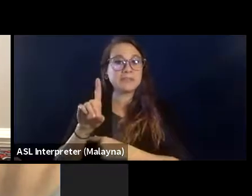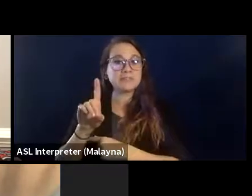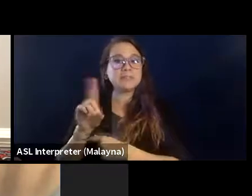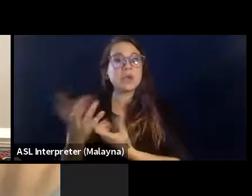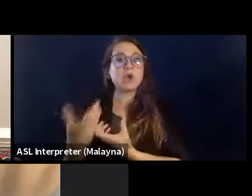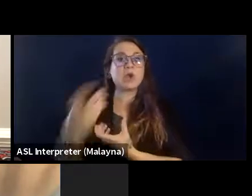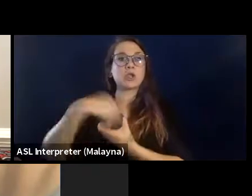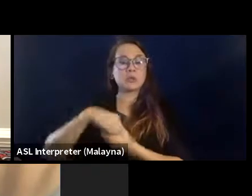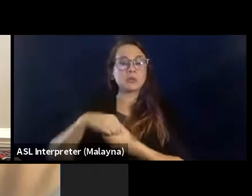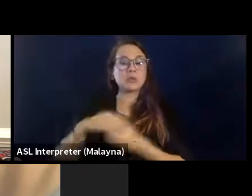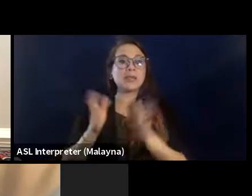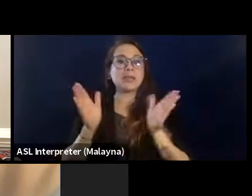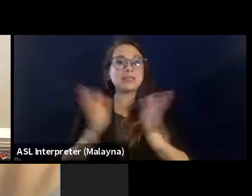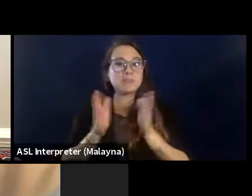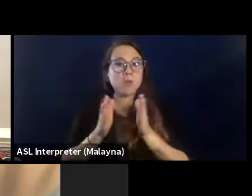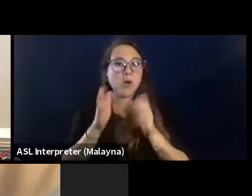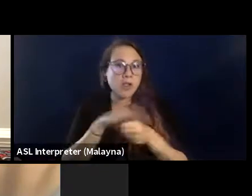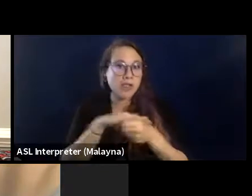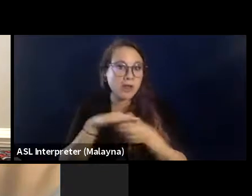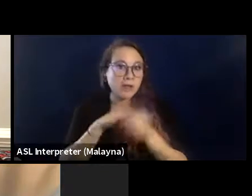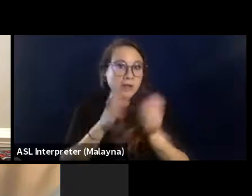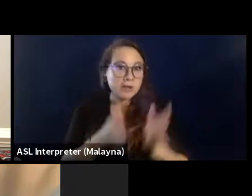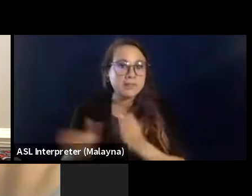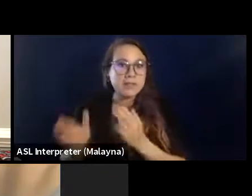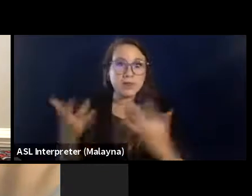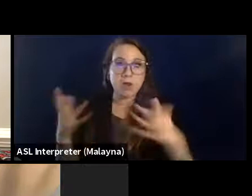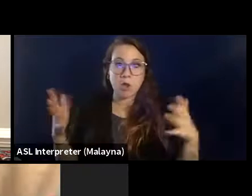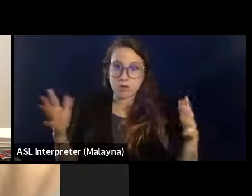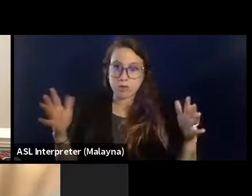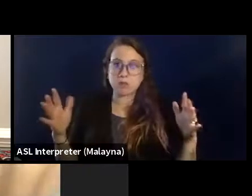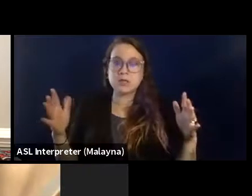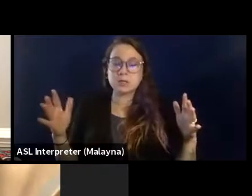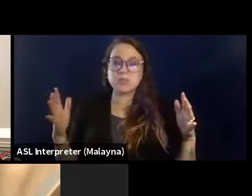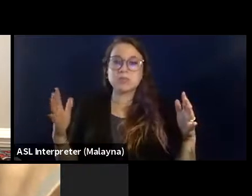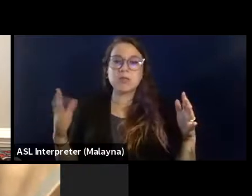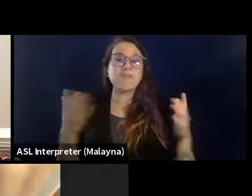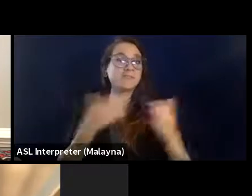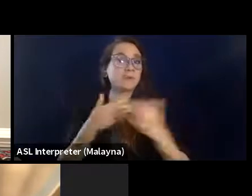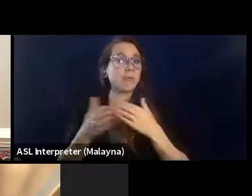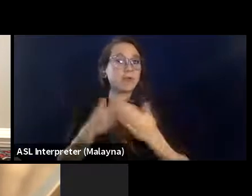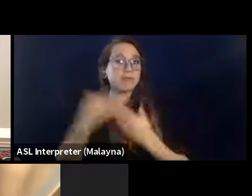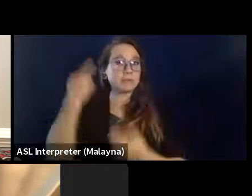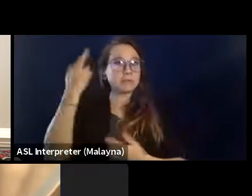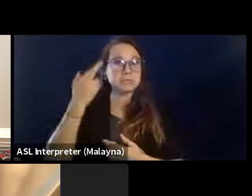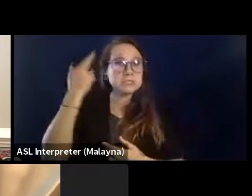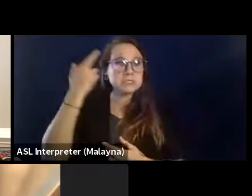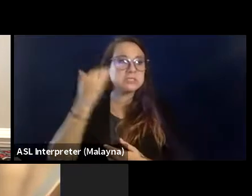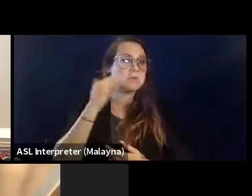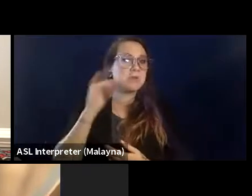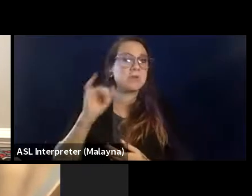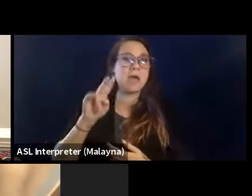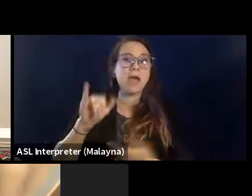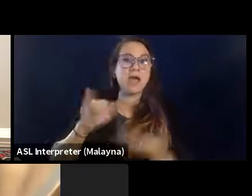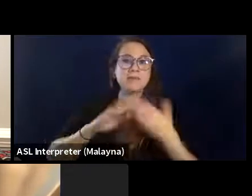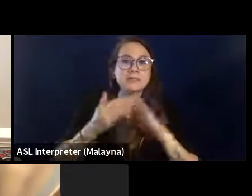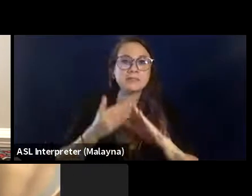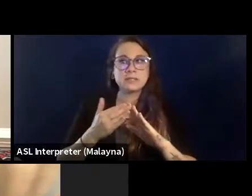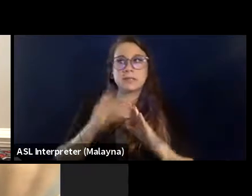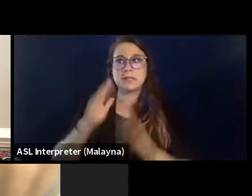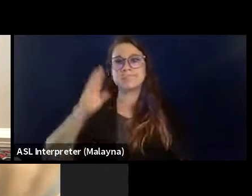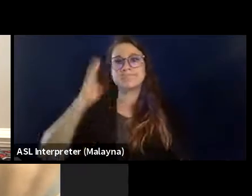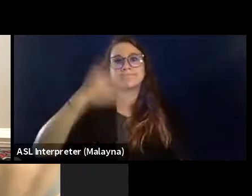small area plan already. But for whatever reason, Ivy City has been